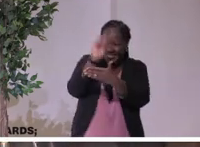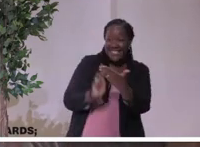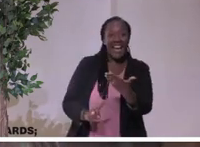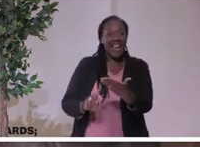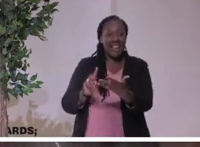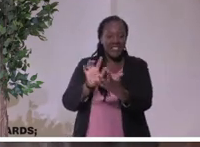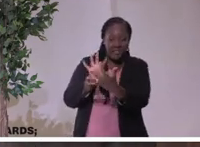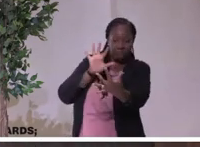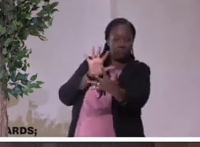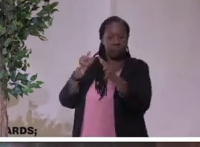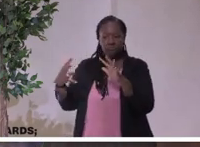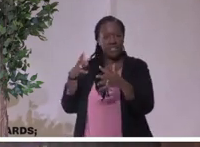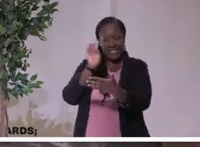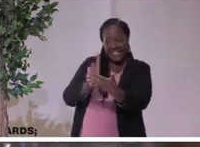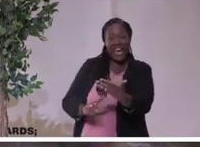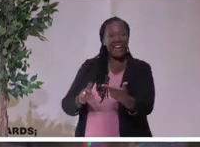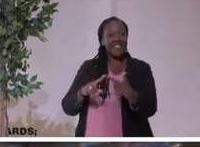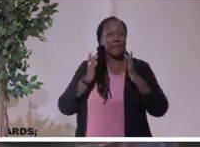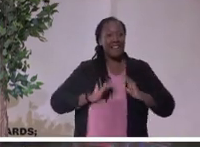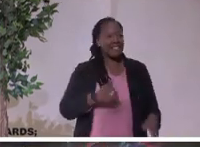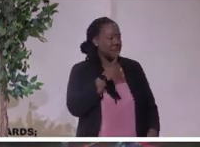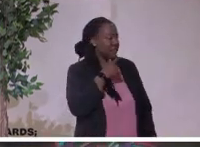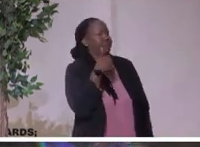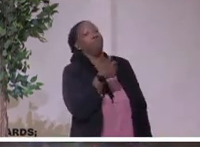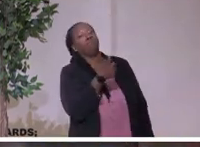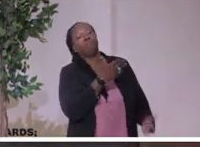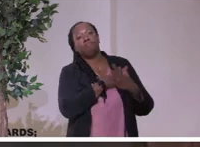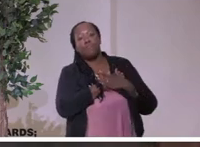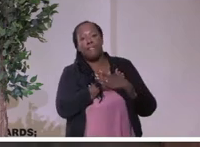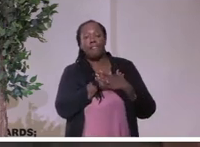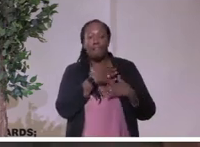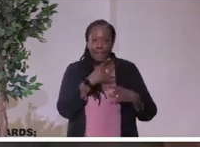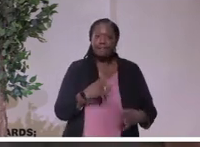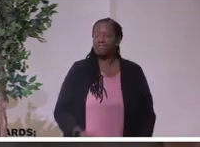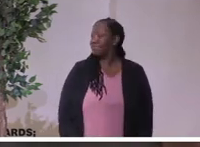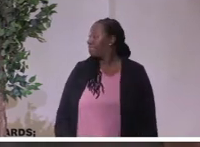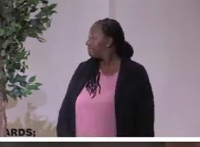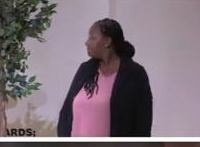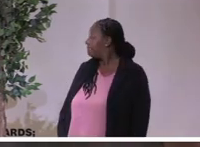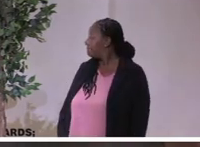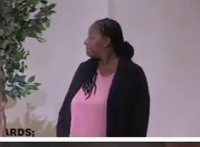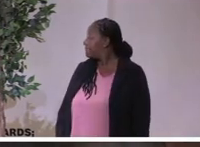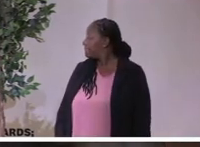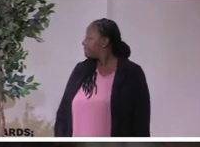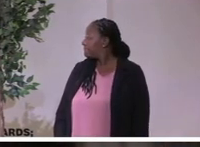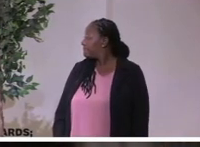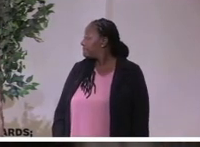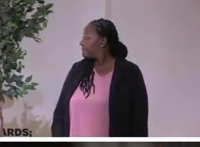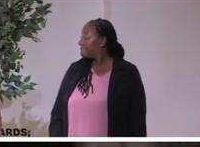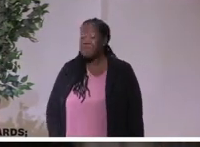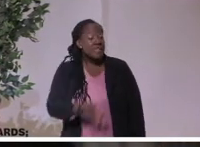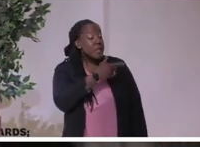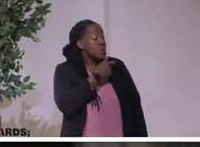design that, you know, my customers say, hey, you know, I like this. This makes me feel good. And as well, can you are you working, who